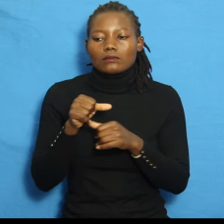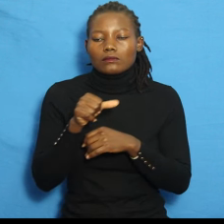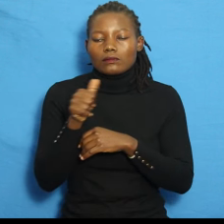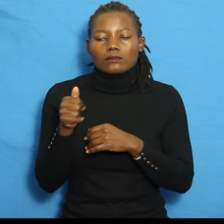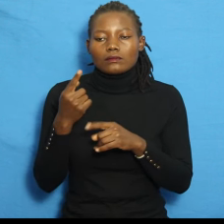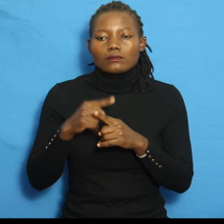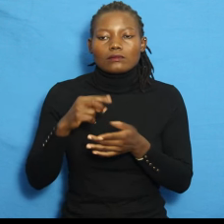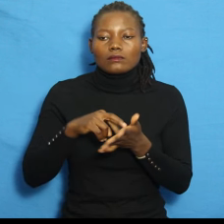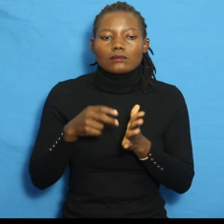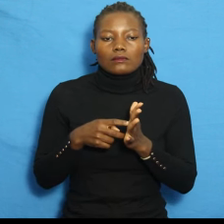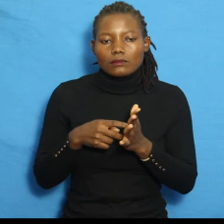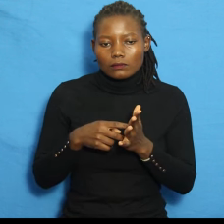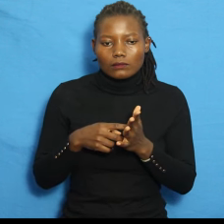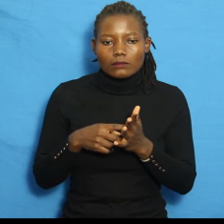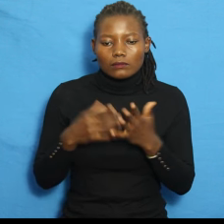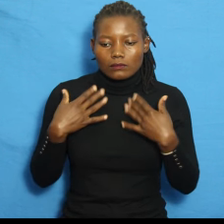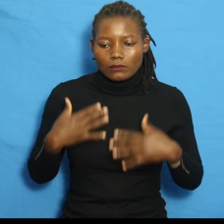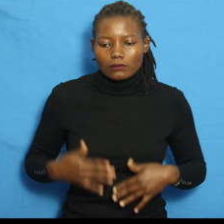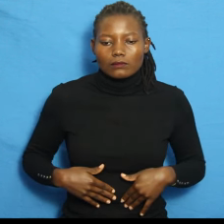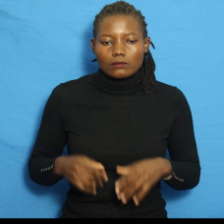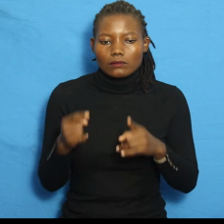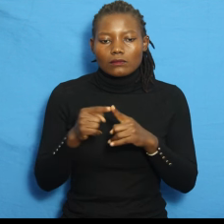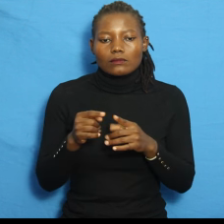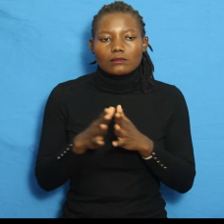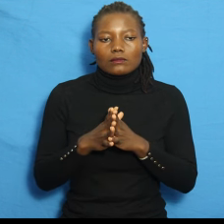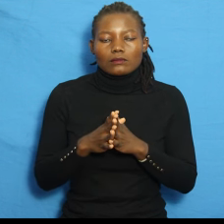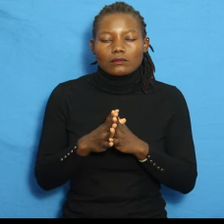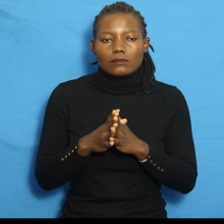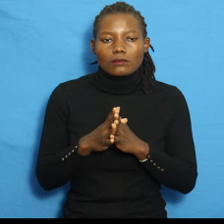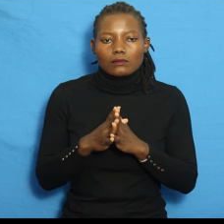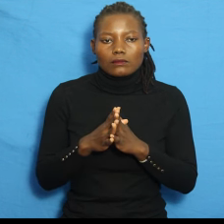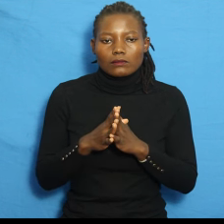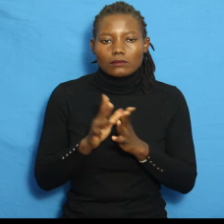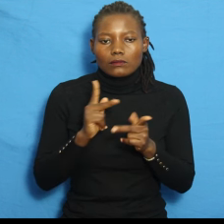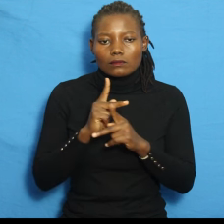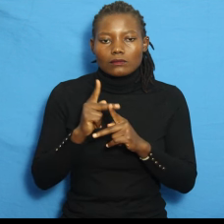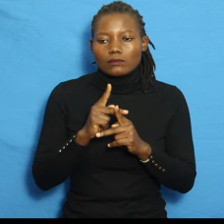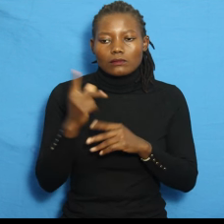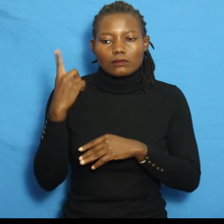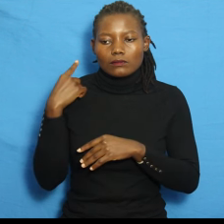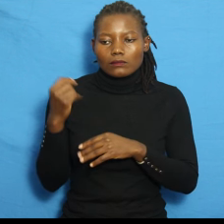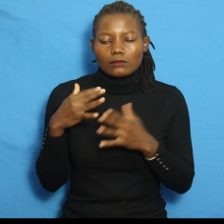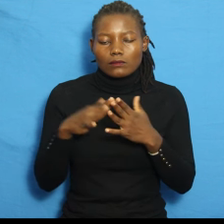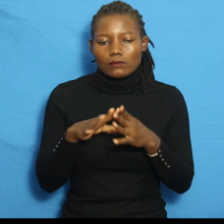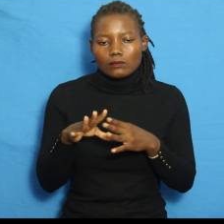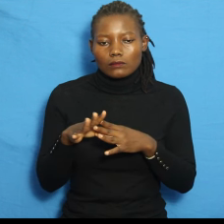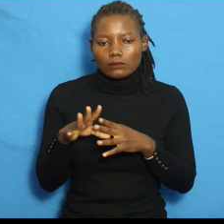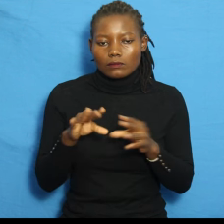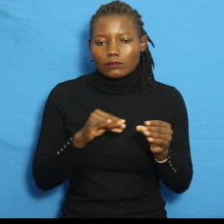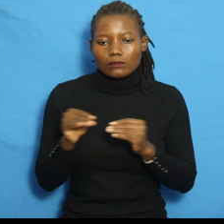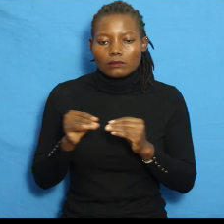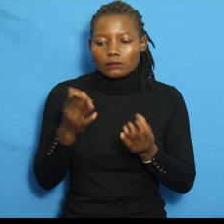means a tendency of a body to maintain its current state of motion, whether it is moving or it is not